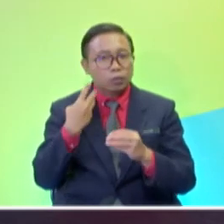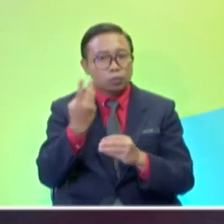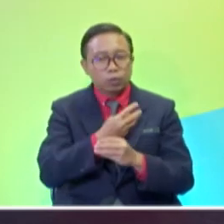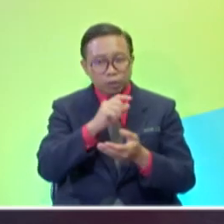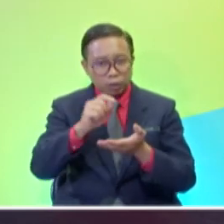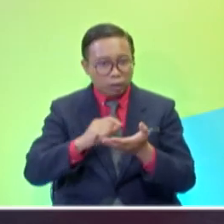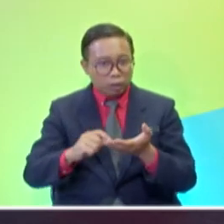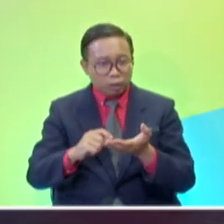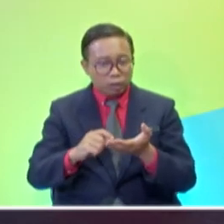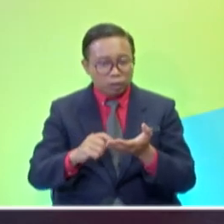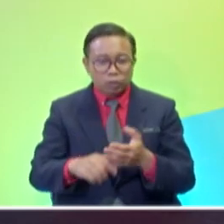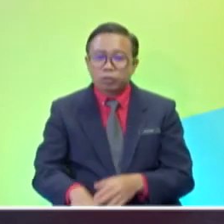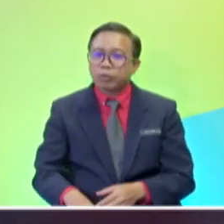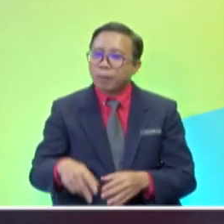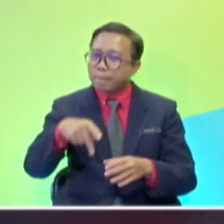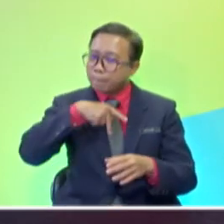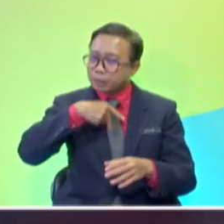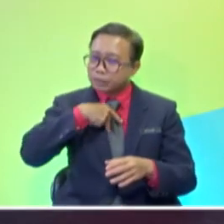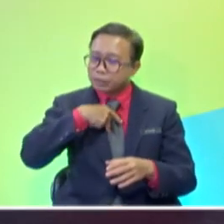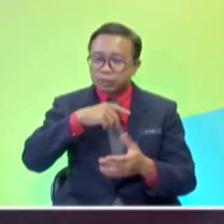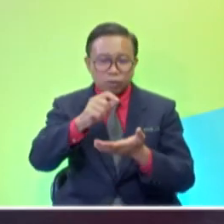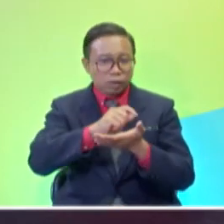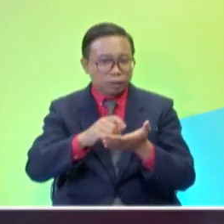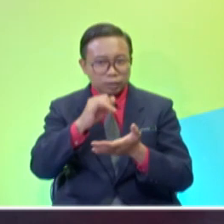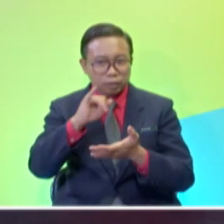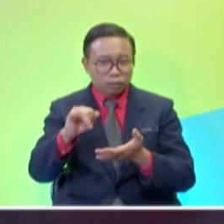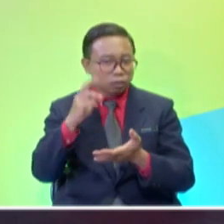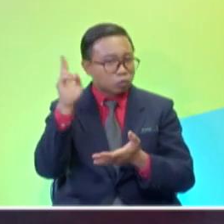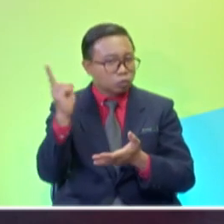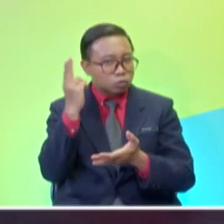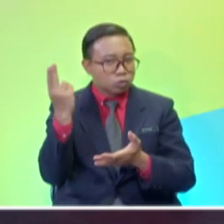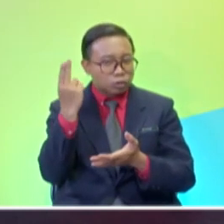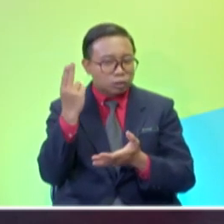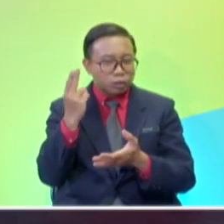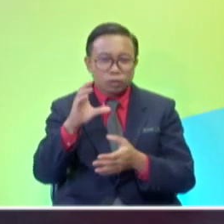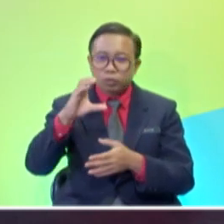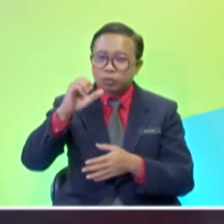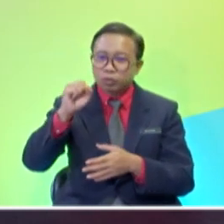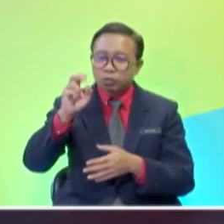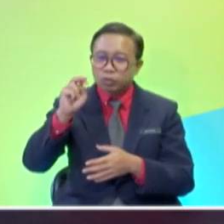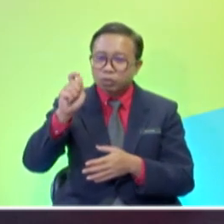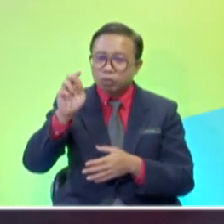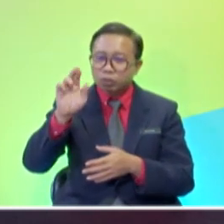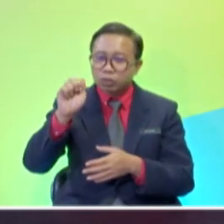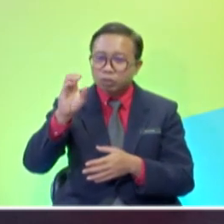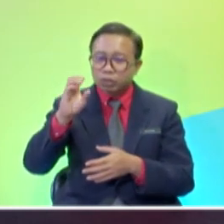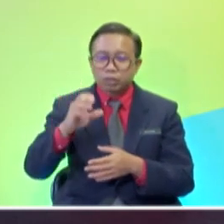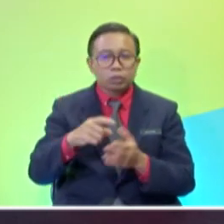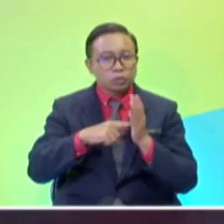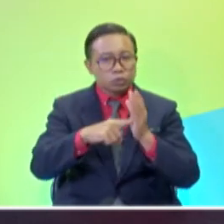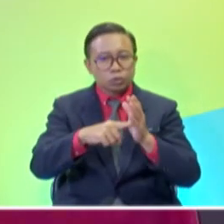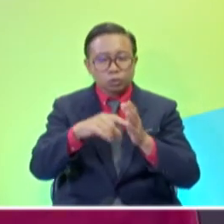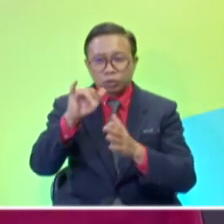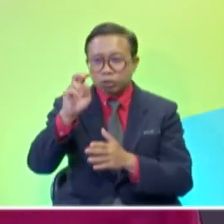blog post, which is a personal kind of writing, usually we contract to show informal